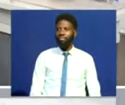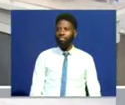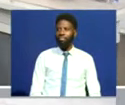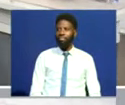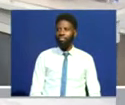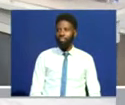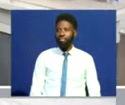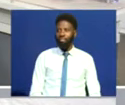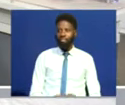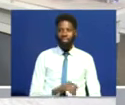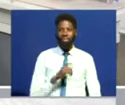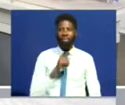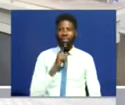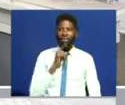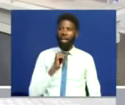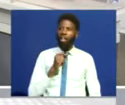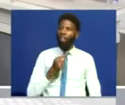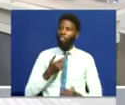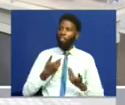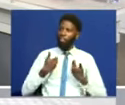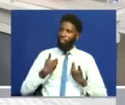male.